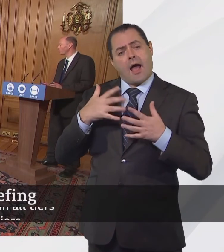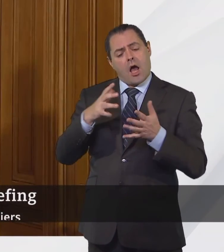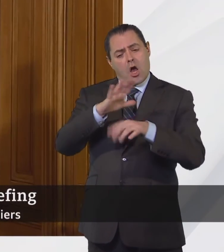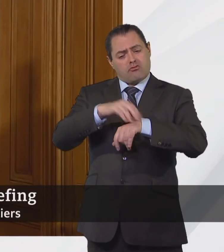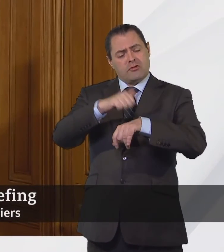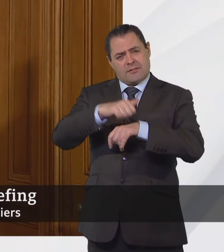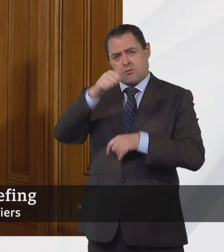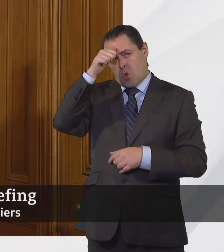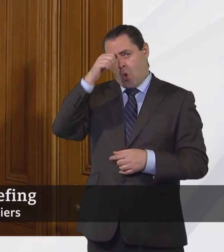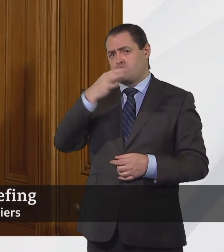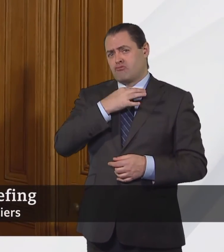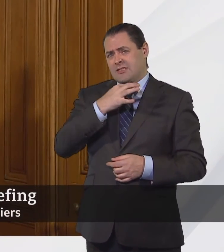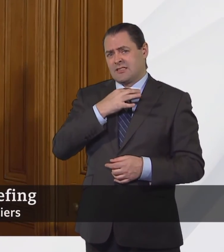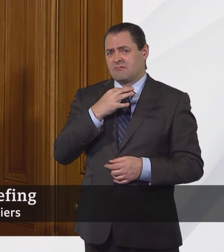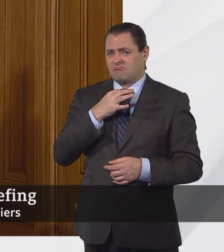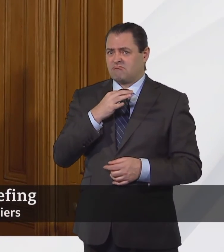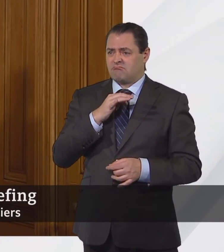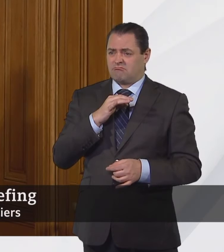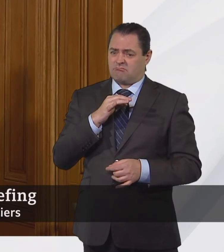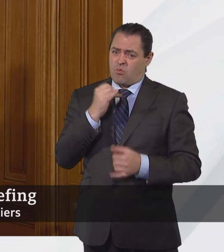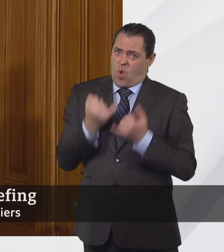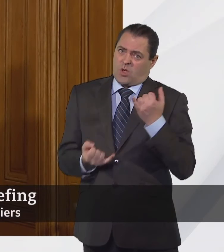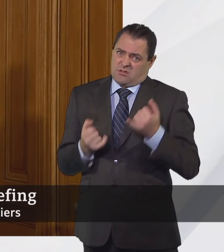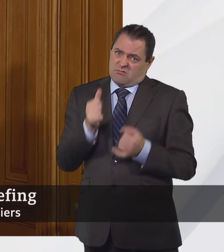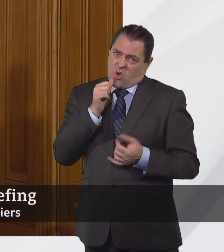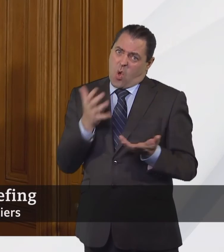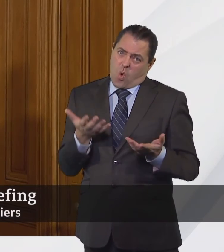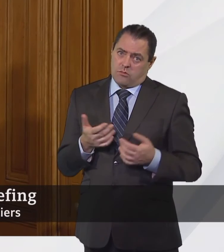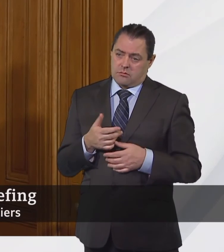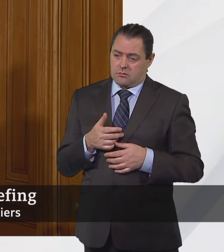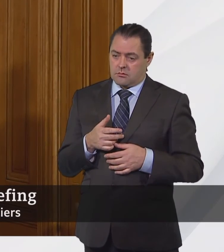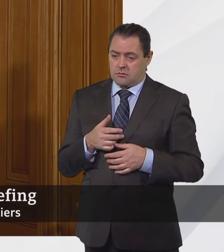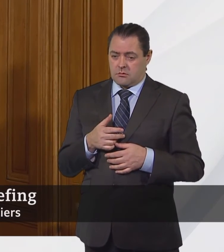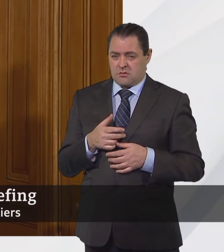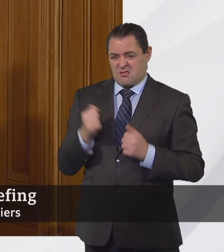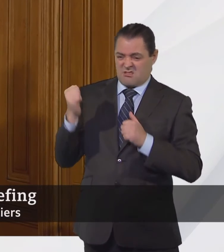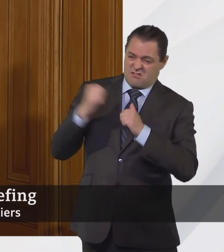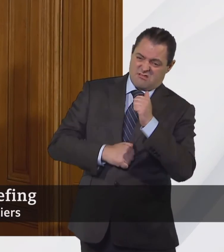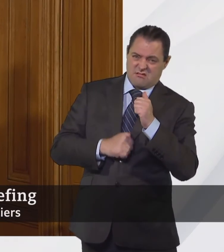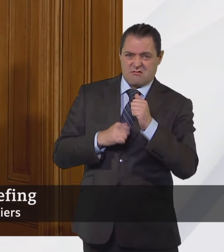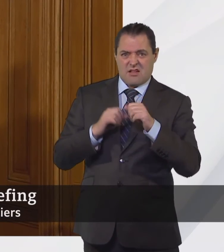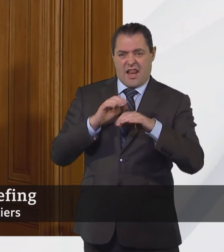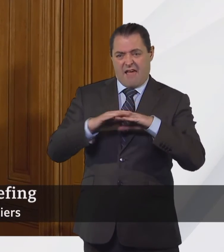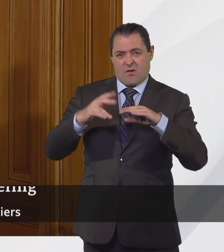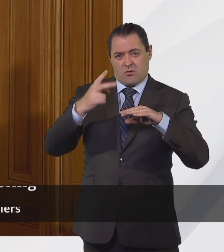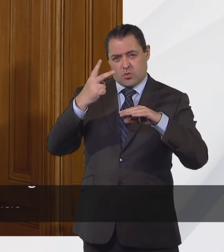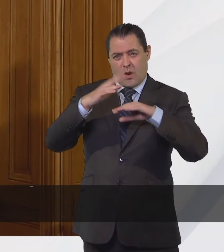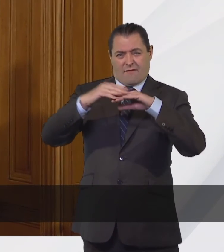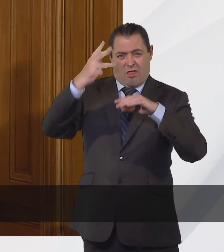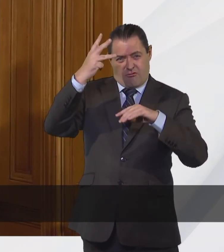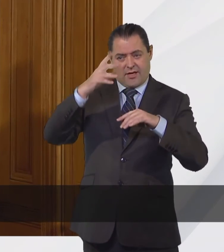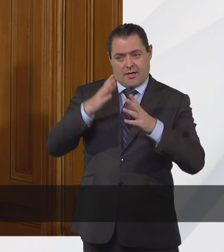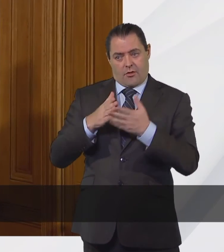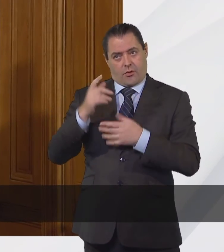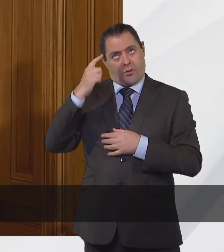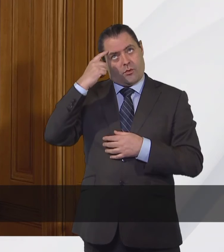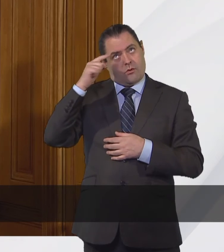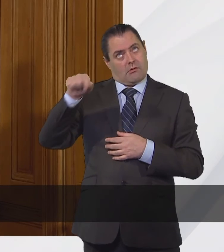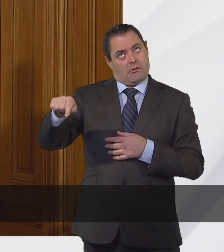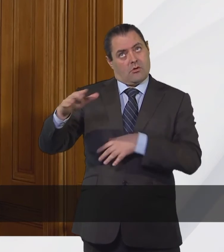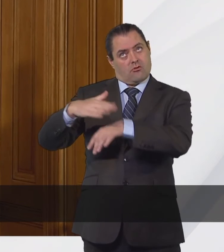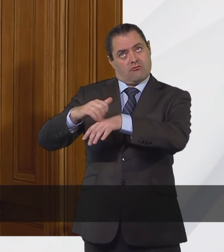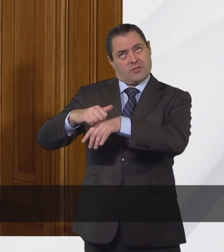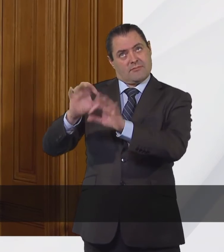at all. But that is not the only risk over this next period at all. So we're going into the beginning of the